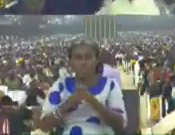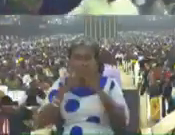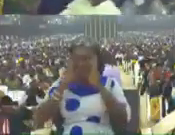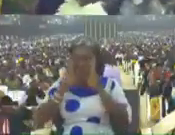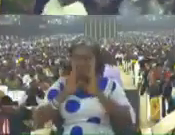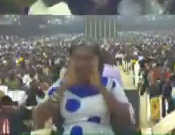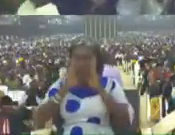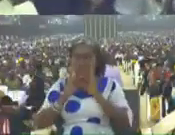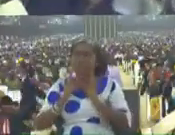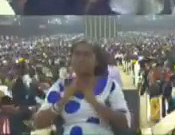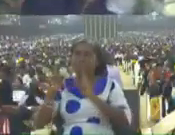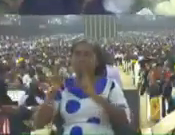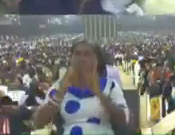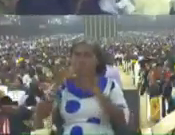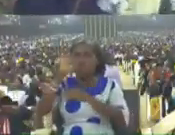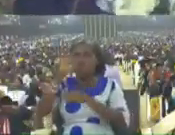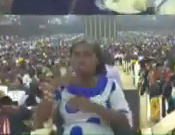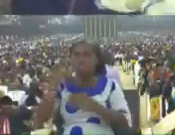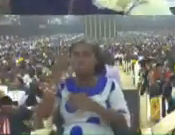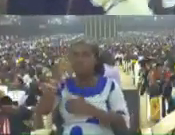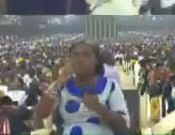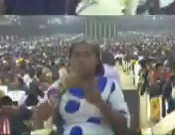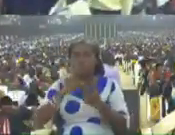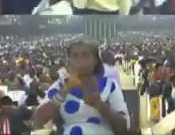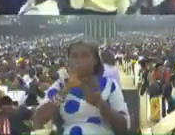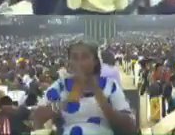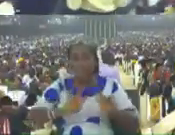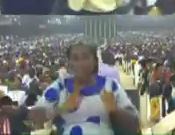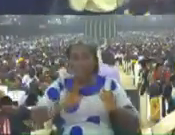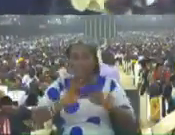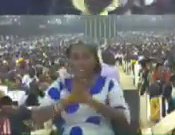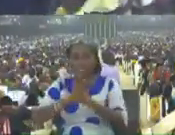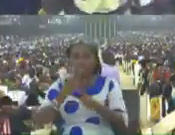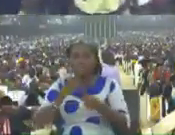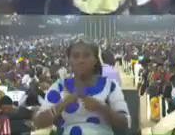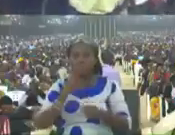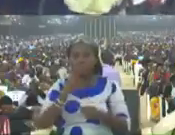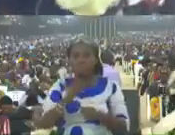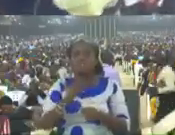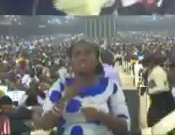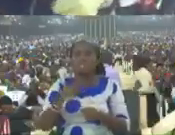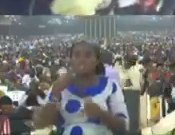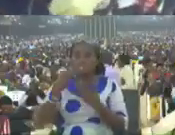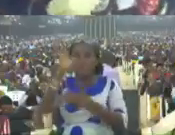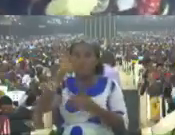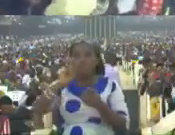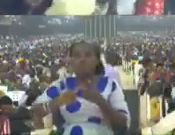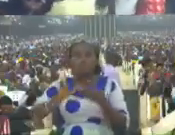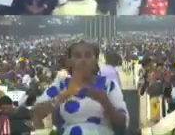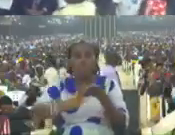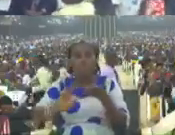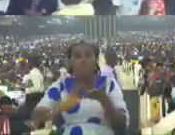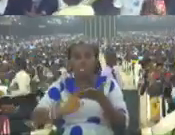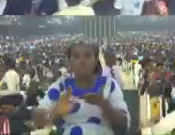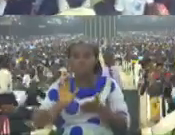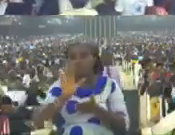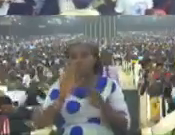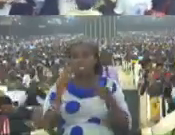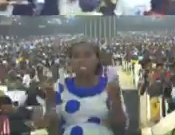you. Ask him to please forgive your sins and give you a brand new beginning.